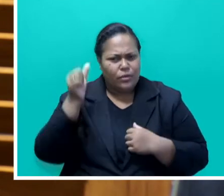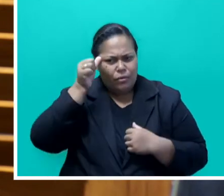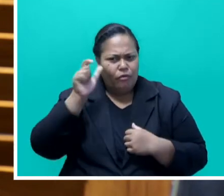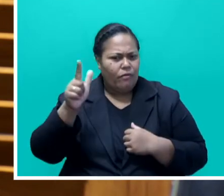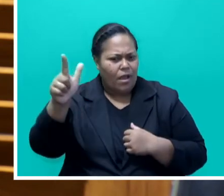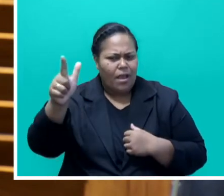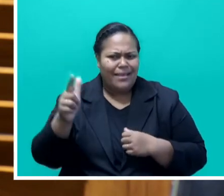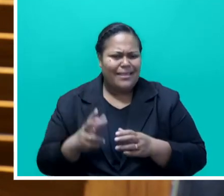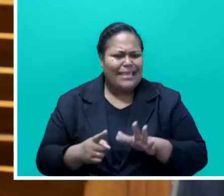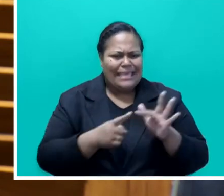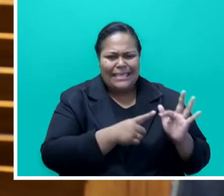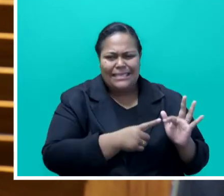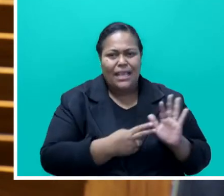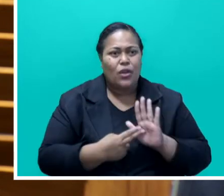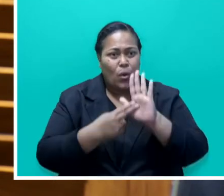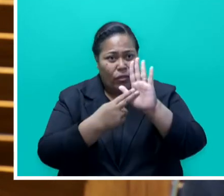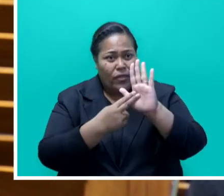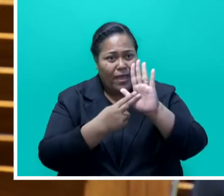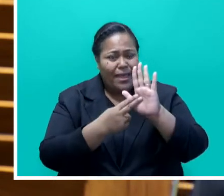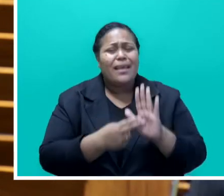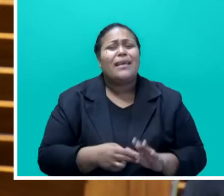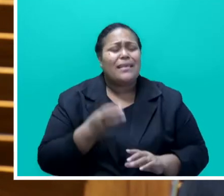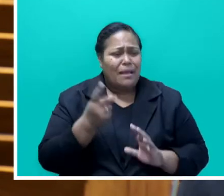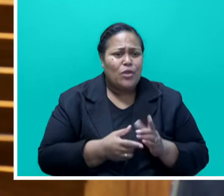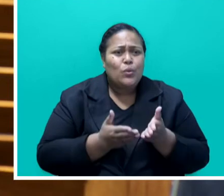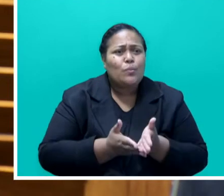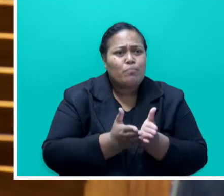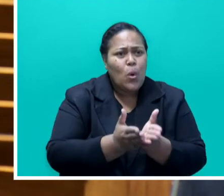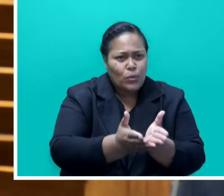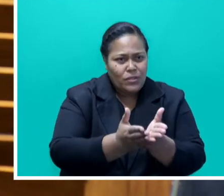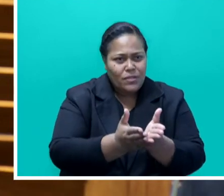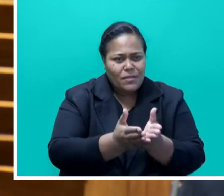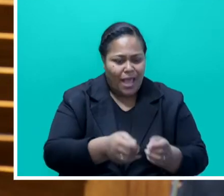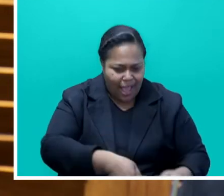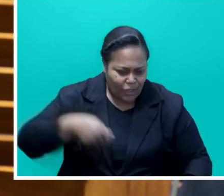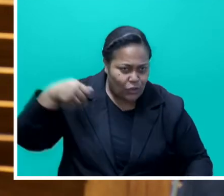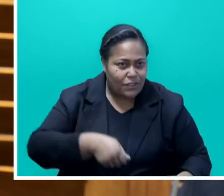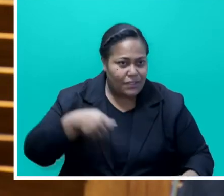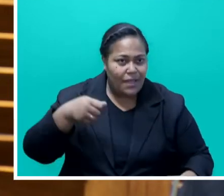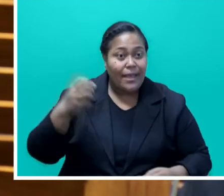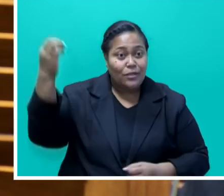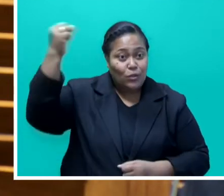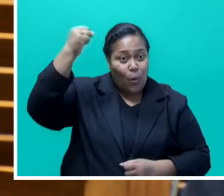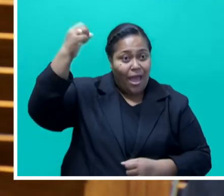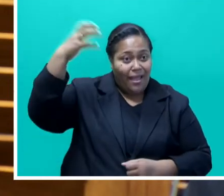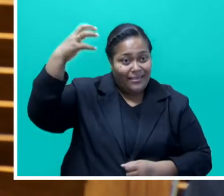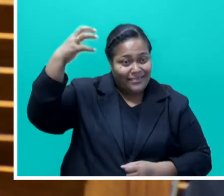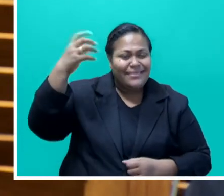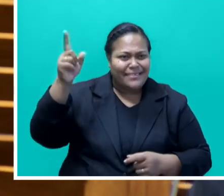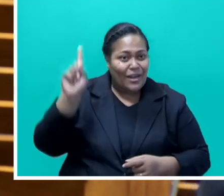divisions, and they use their grant to procure a boat, an engine and a solar-powered fridge for their cooperative, costing